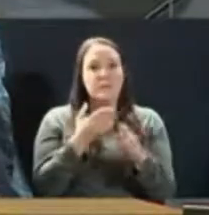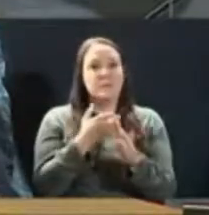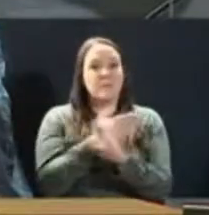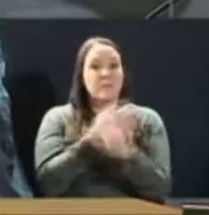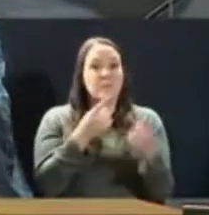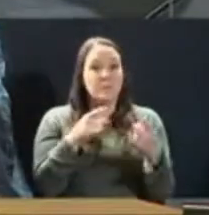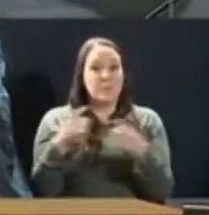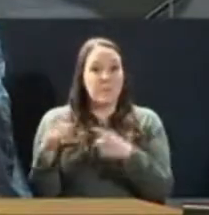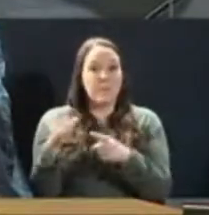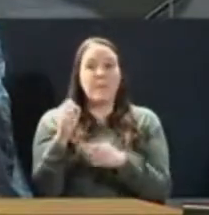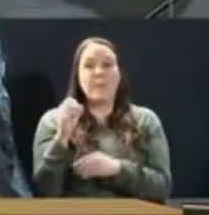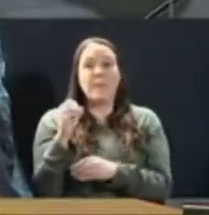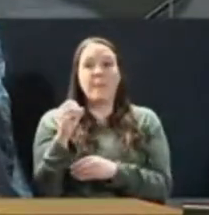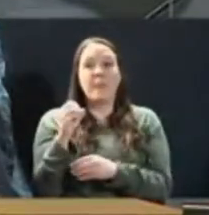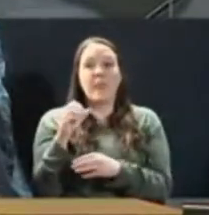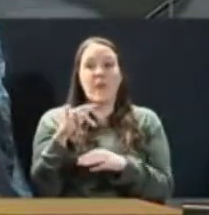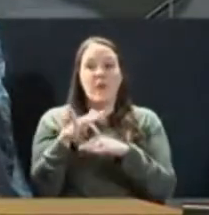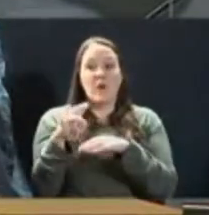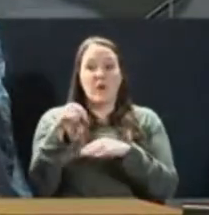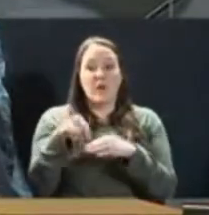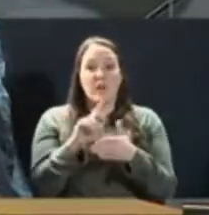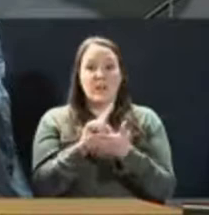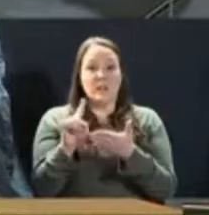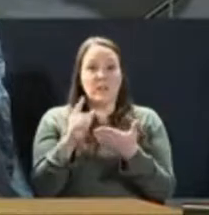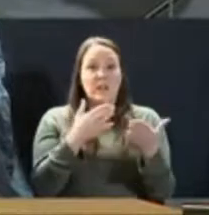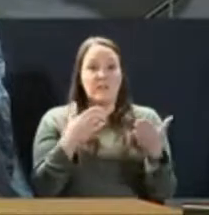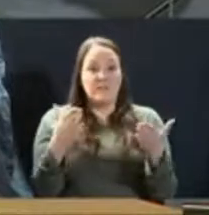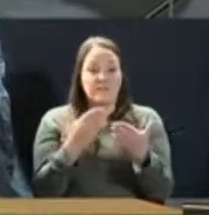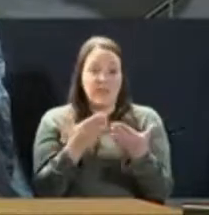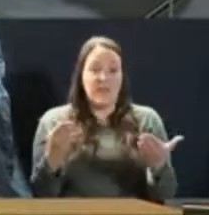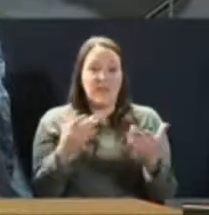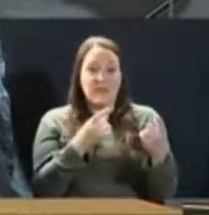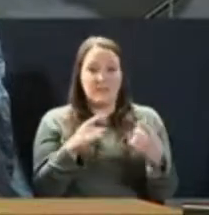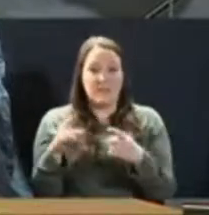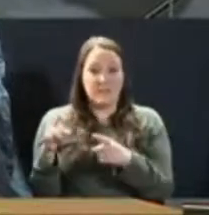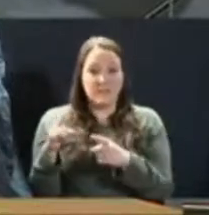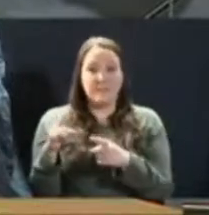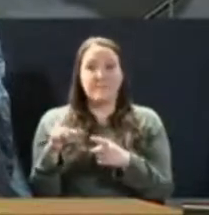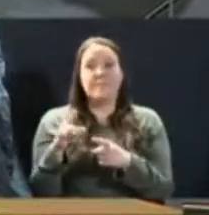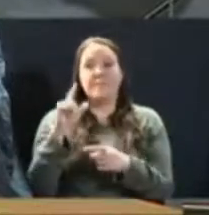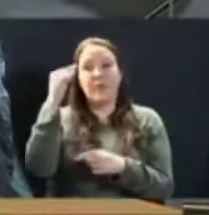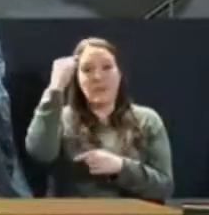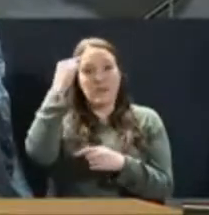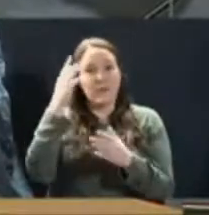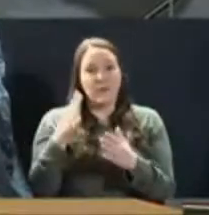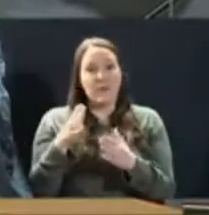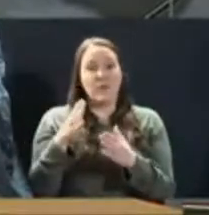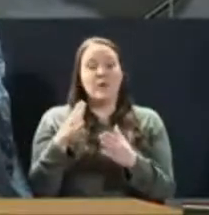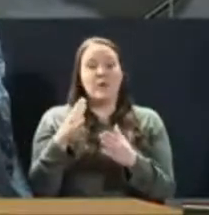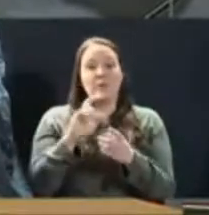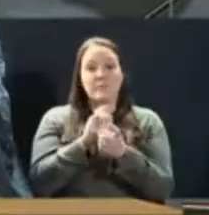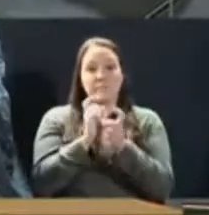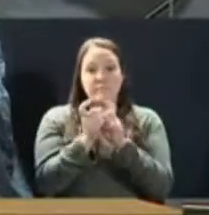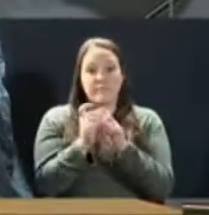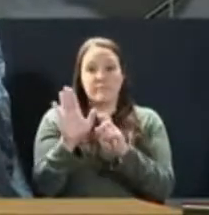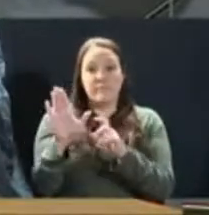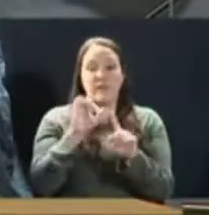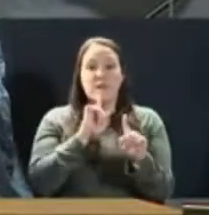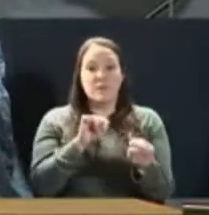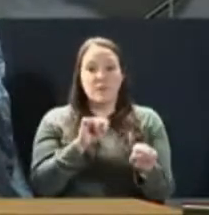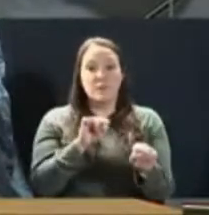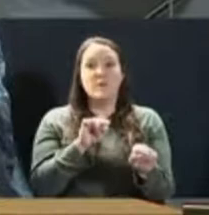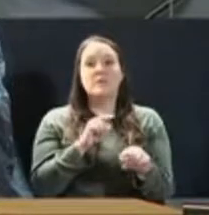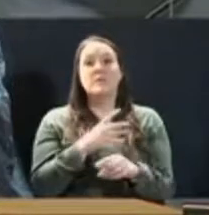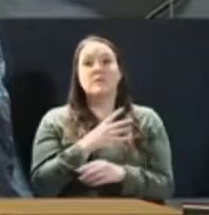So, but earlier this week, things did happen. The governor revised his executive